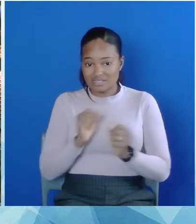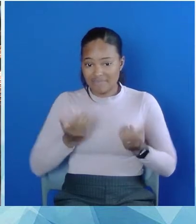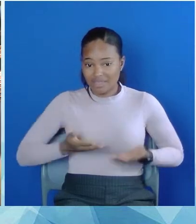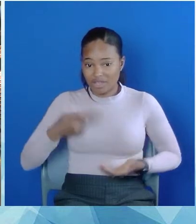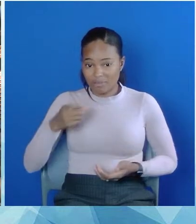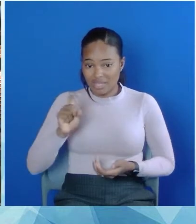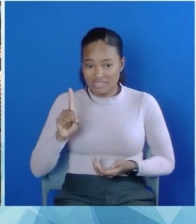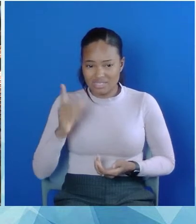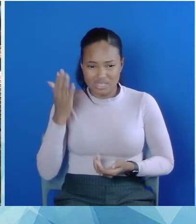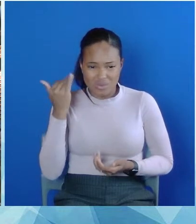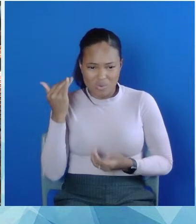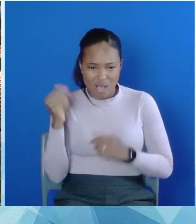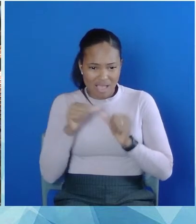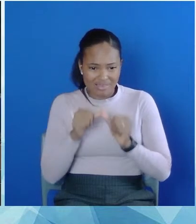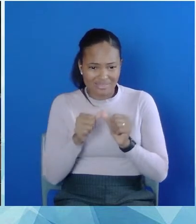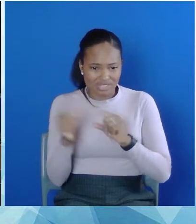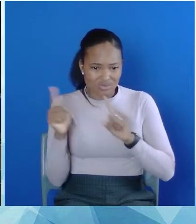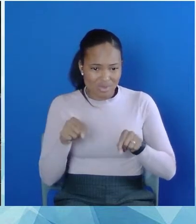Thank you.